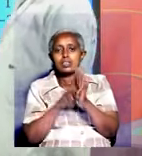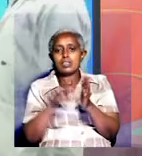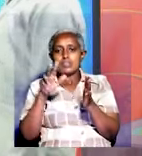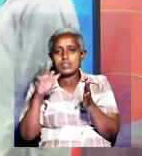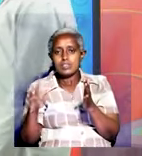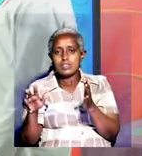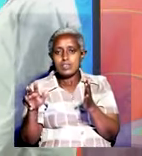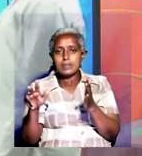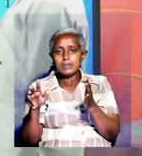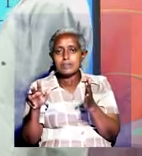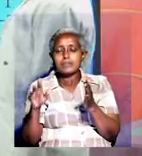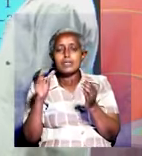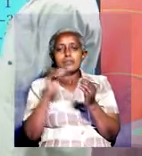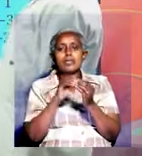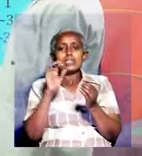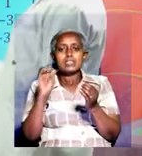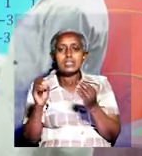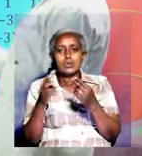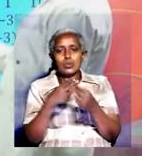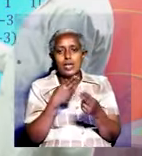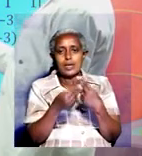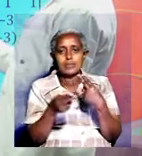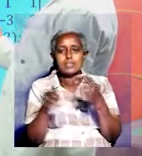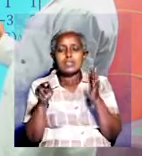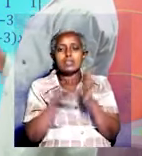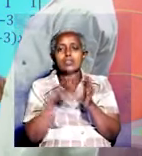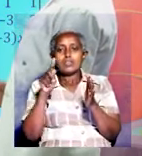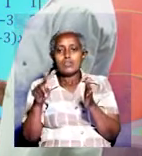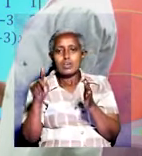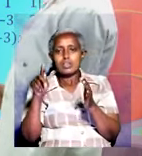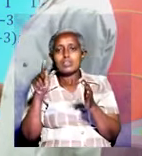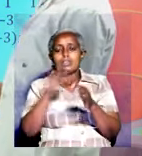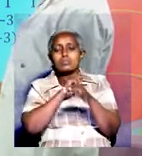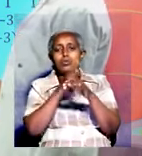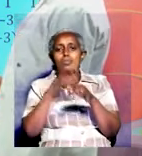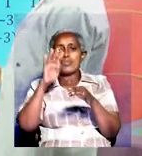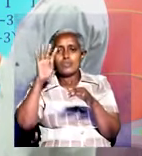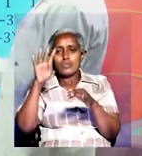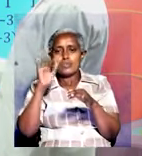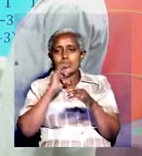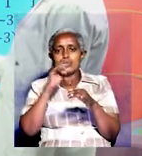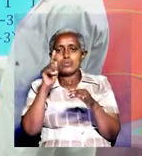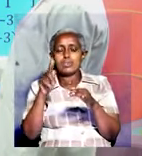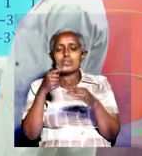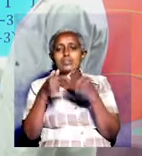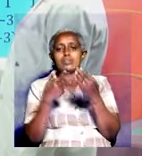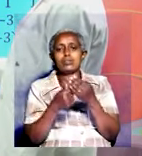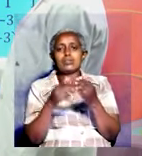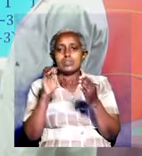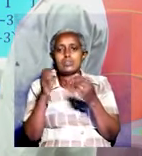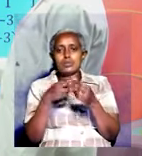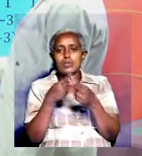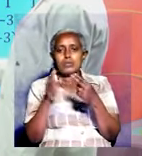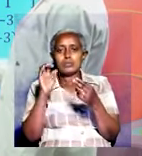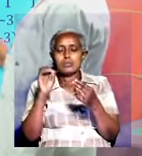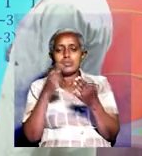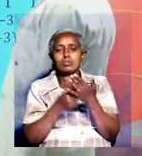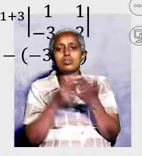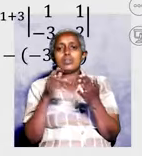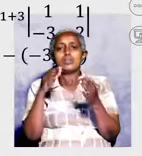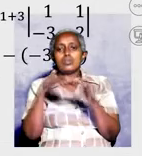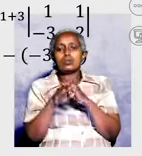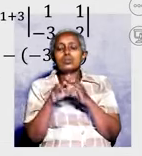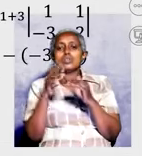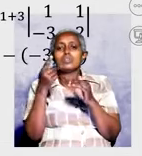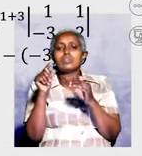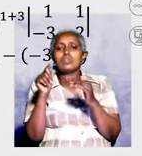3 plus 0 times negative 1, the power of 4 is 1, so it is 0 times 1 is 0 into